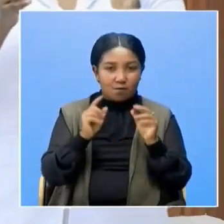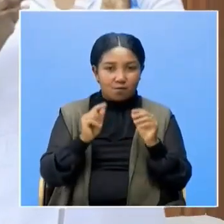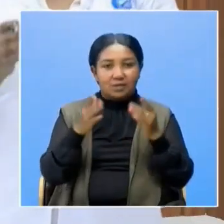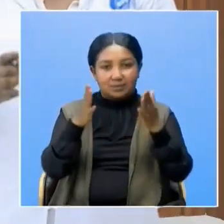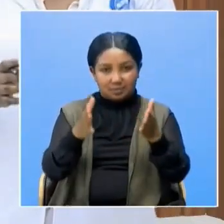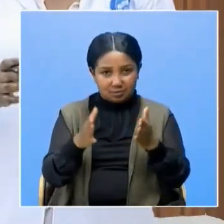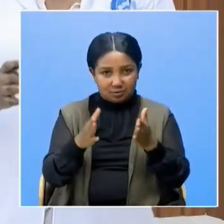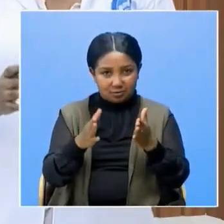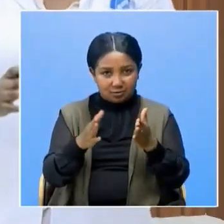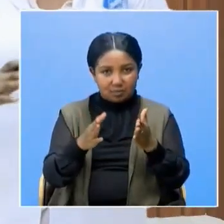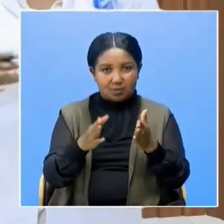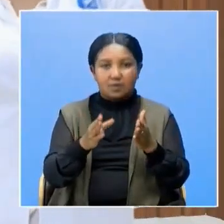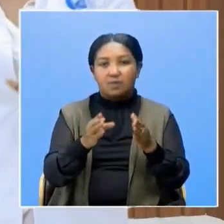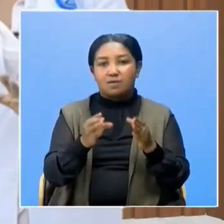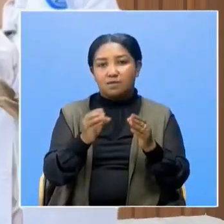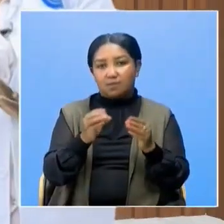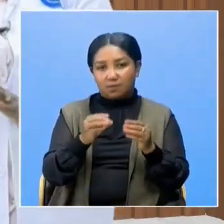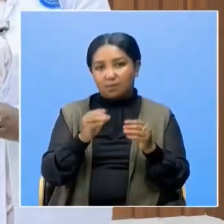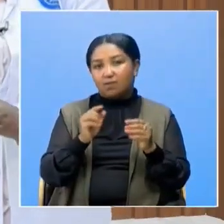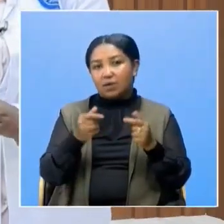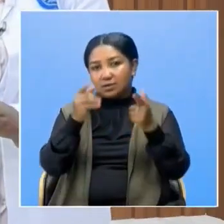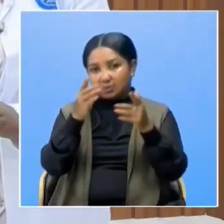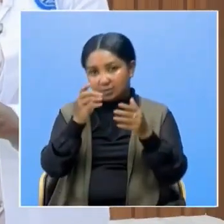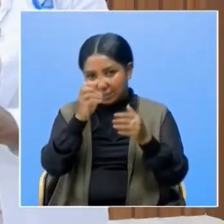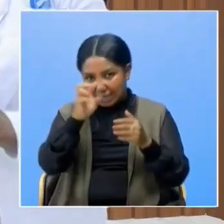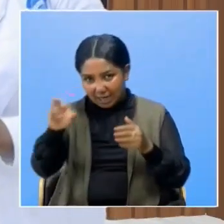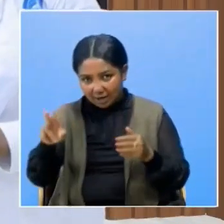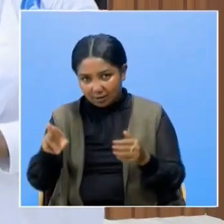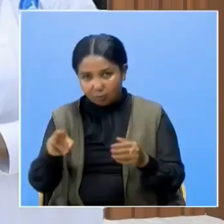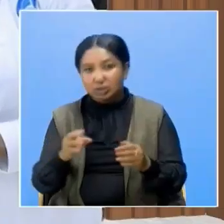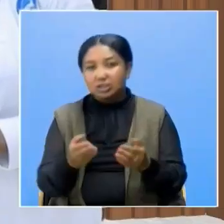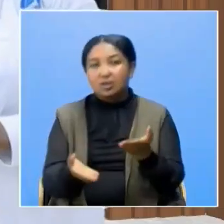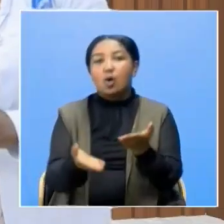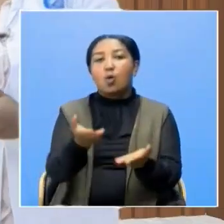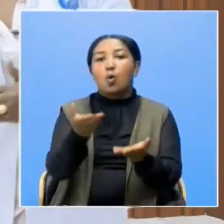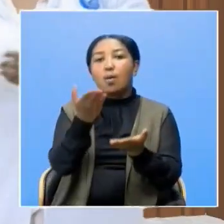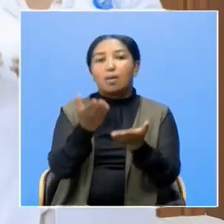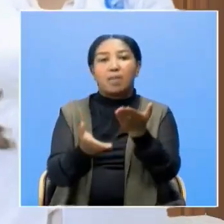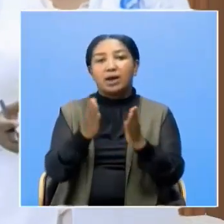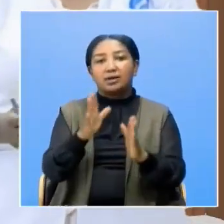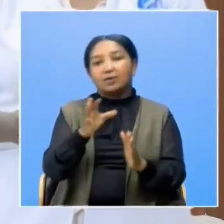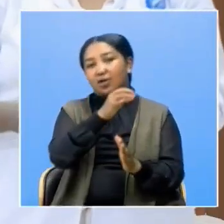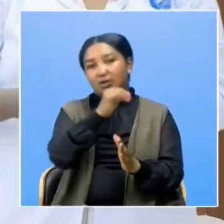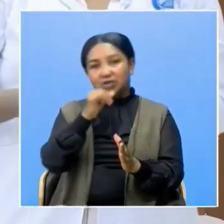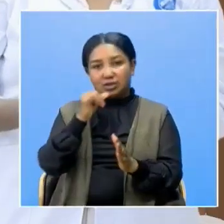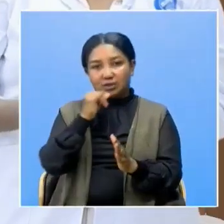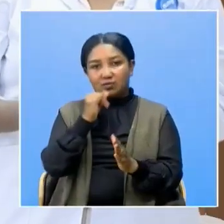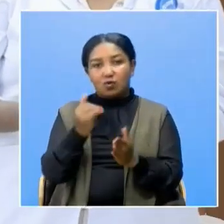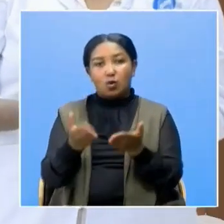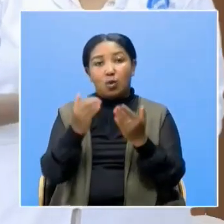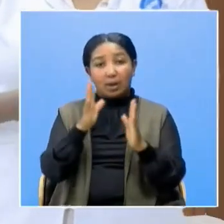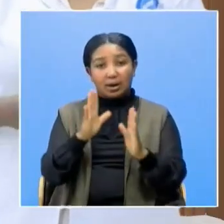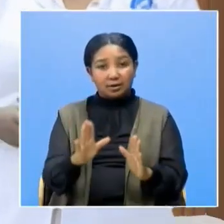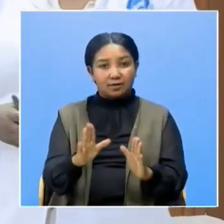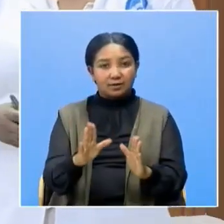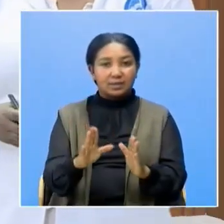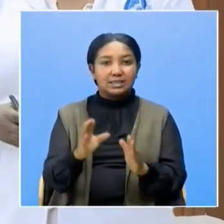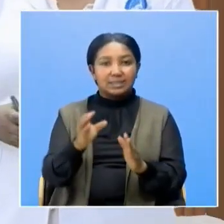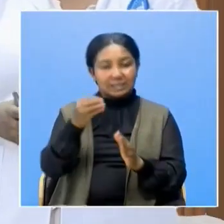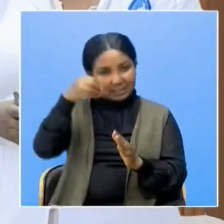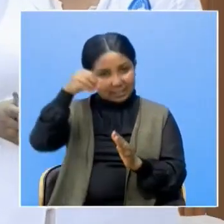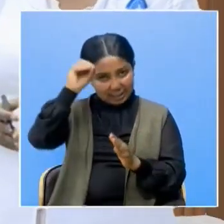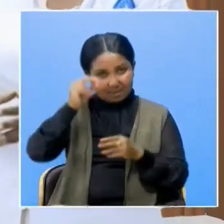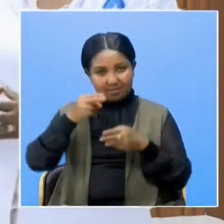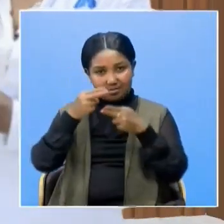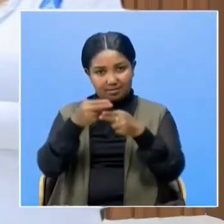fast, we use what? Faster, which we call it comparative adjectives or comparative degree. All